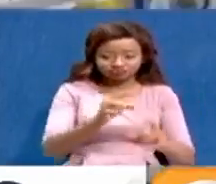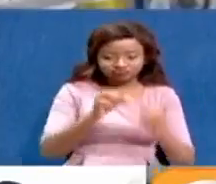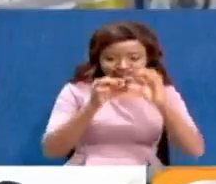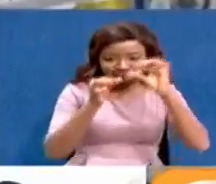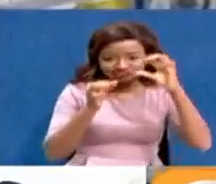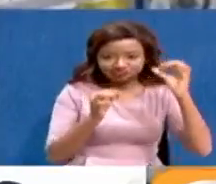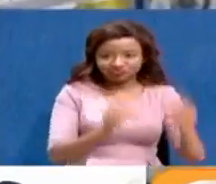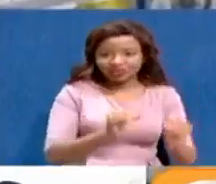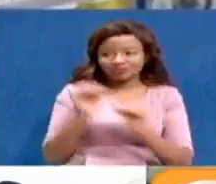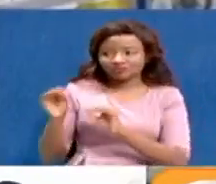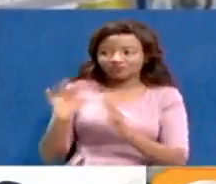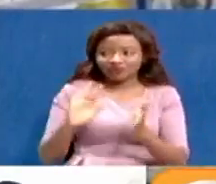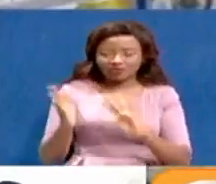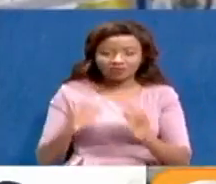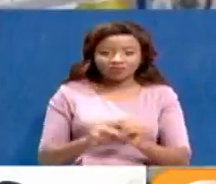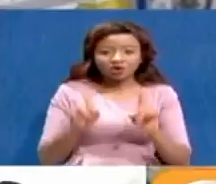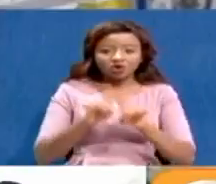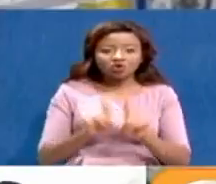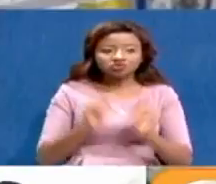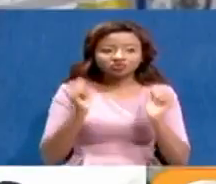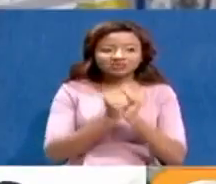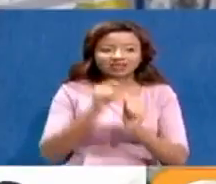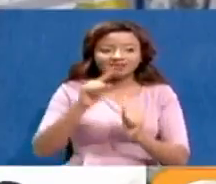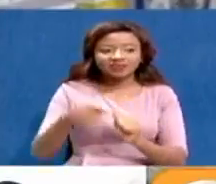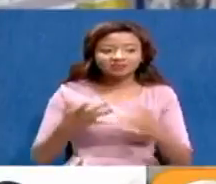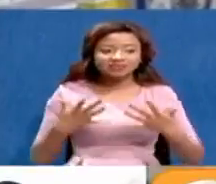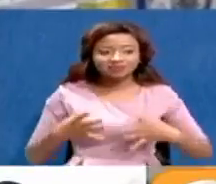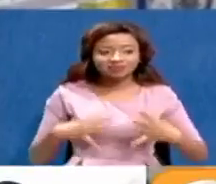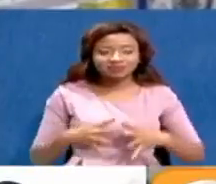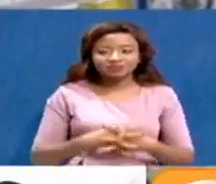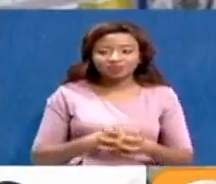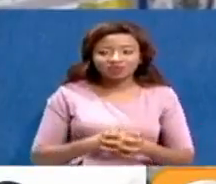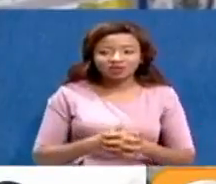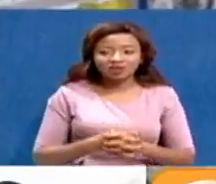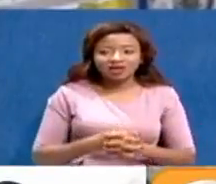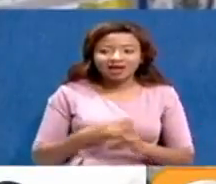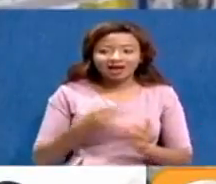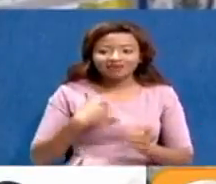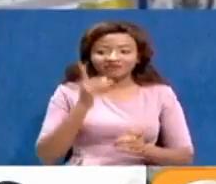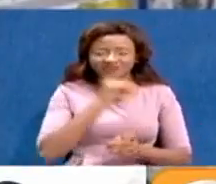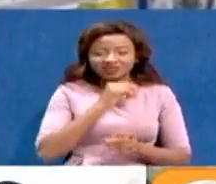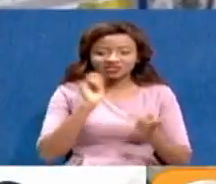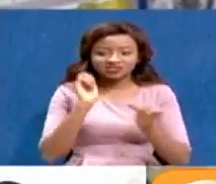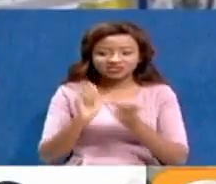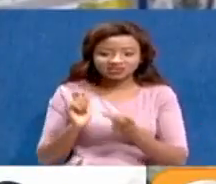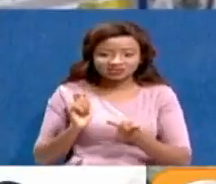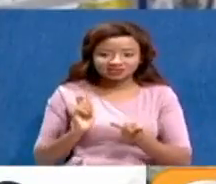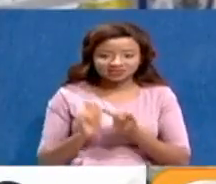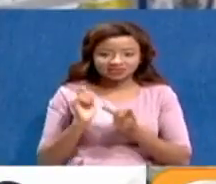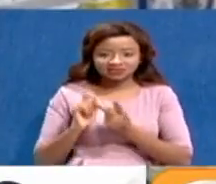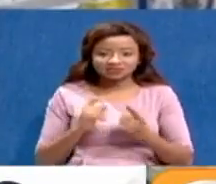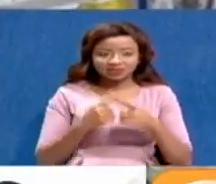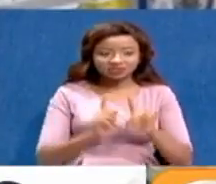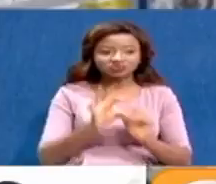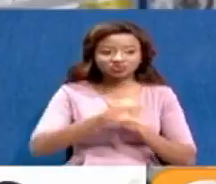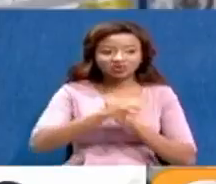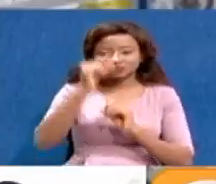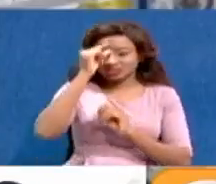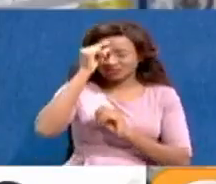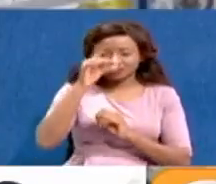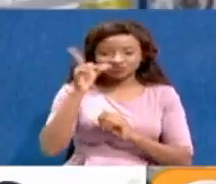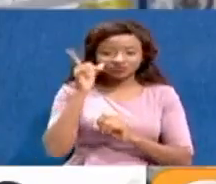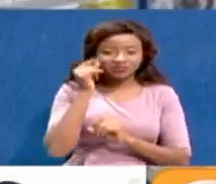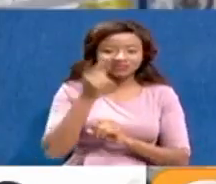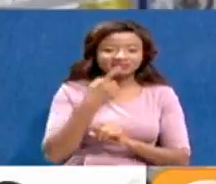laboratory. Over 10,000 people have been tested for COVID-19 so far, and the county government of Mombasa maintains that this initiative is